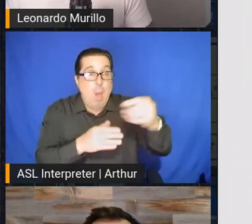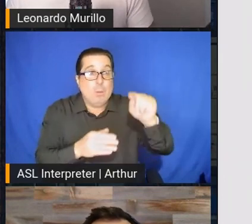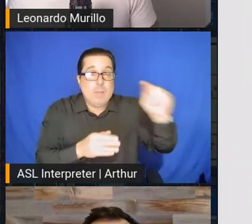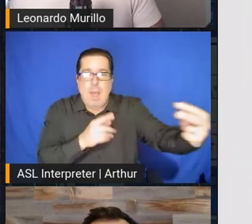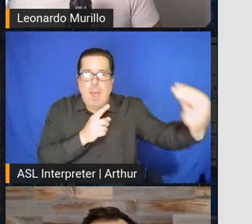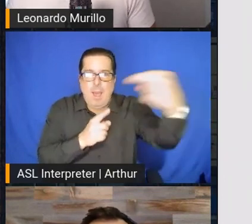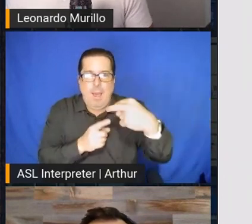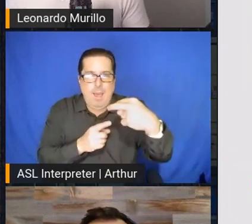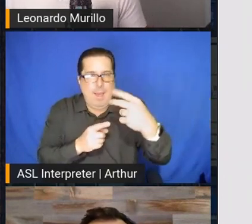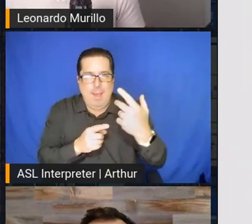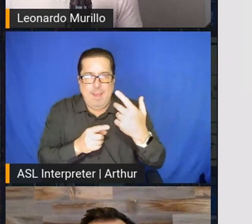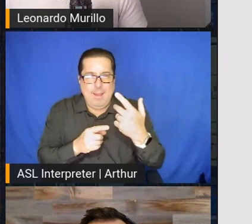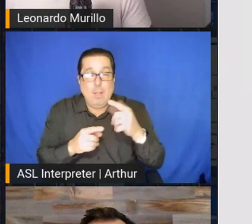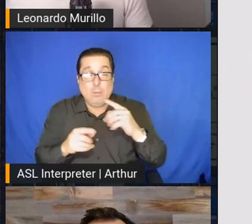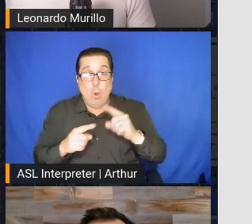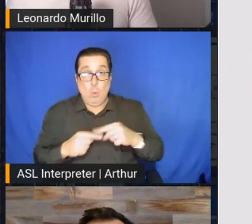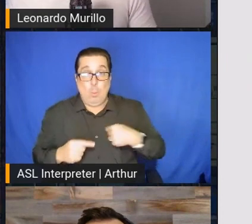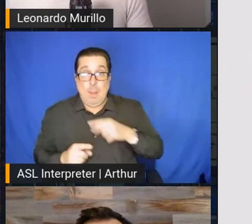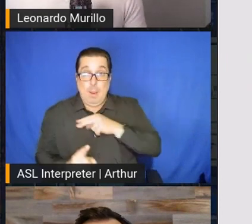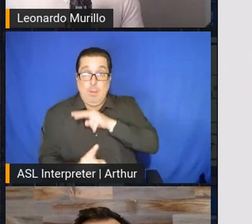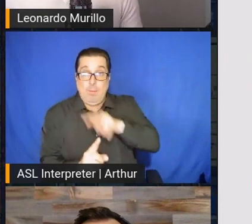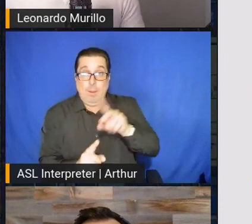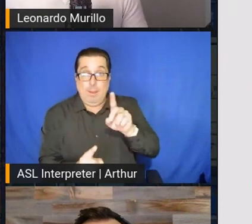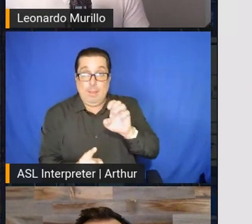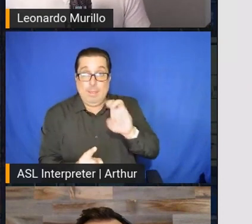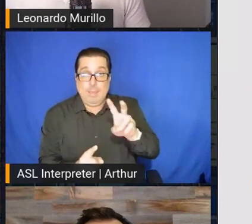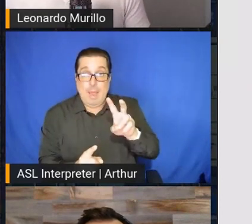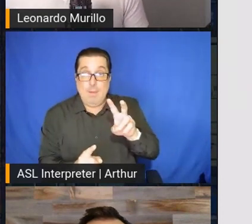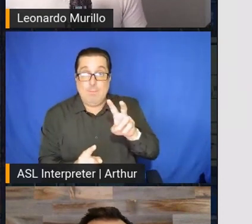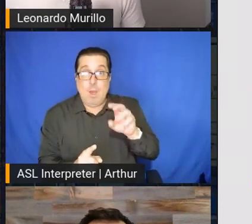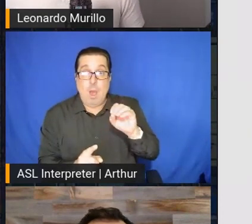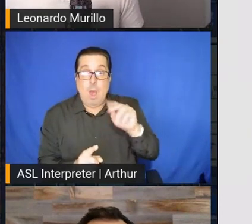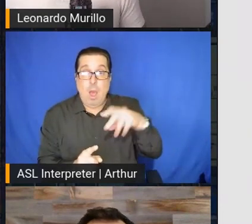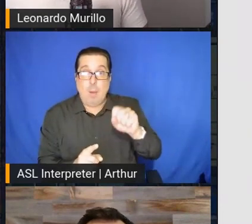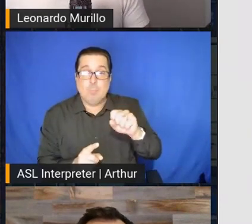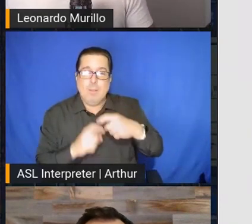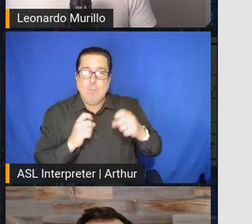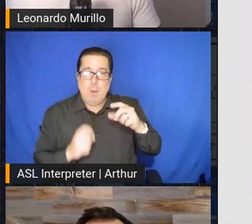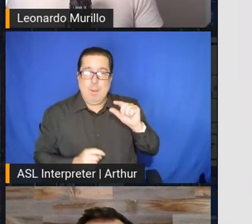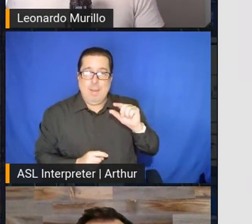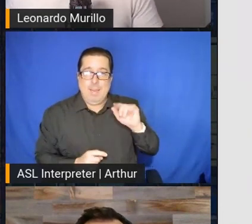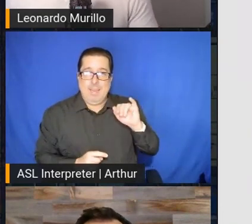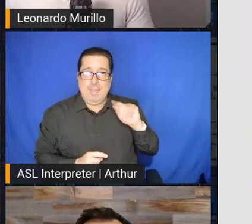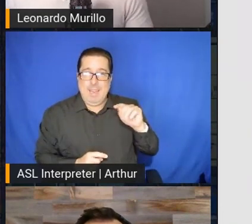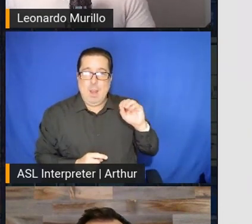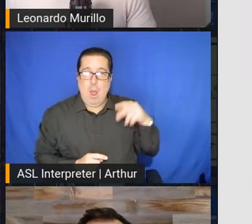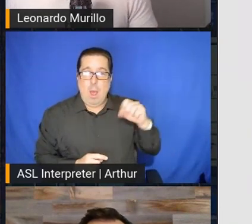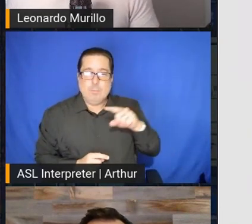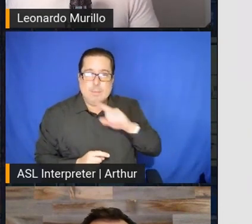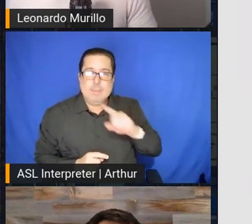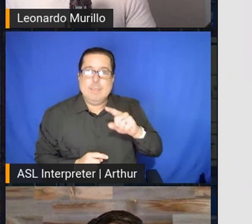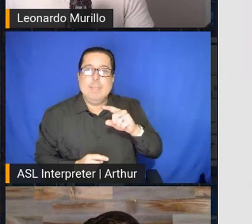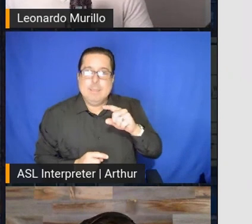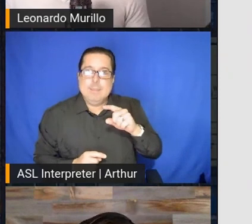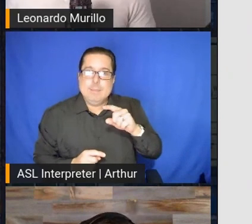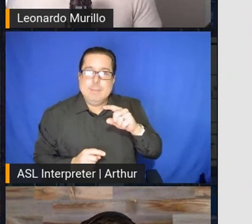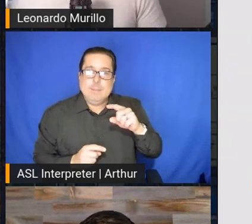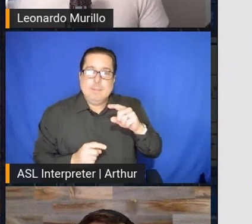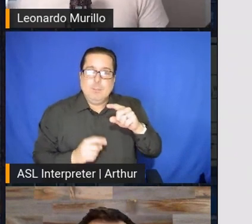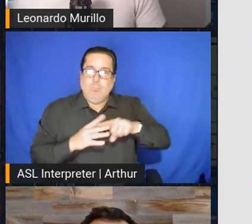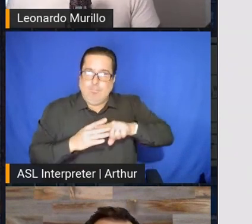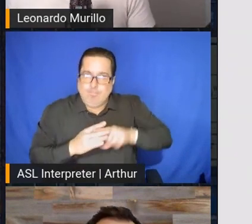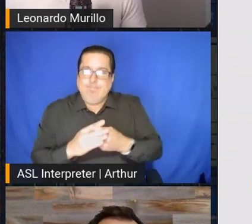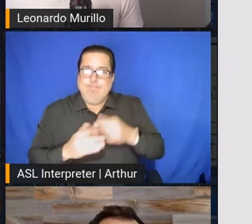To me, GitOps is a DevOps enabler, right? if you look at a lot of the